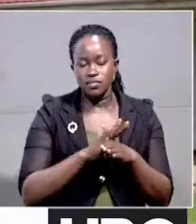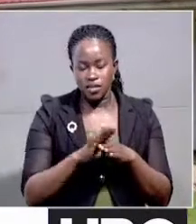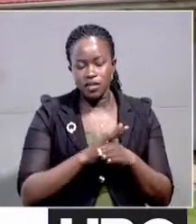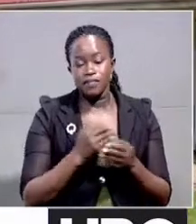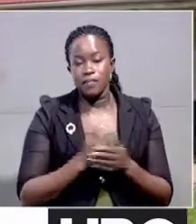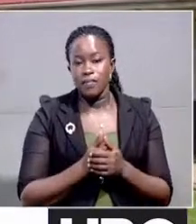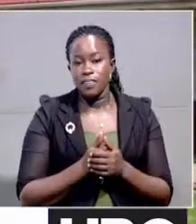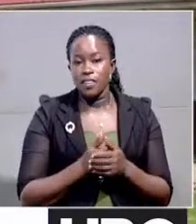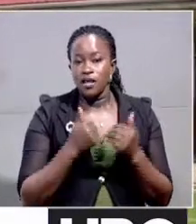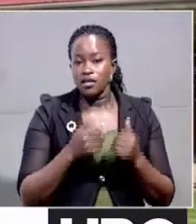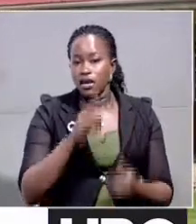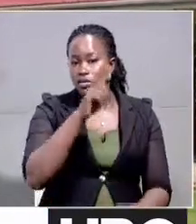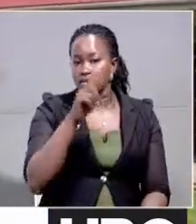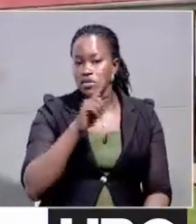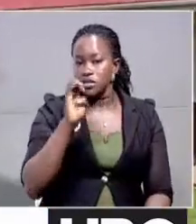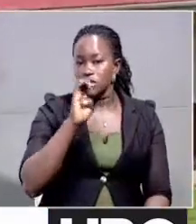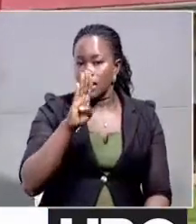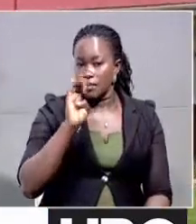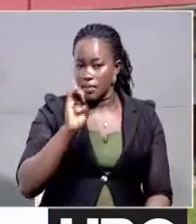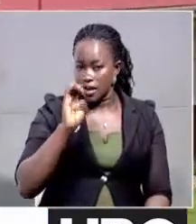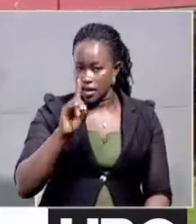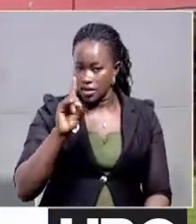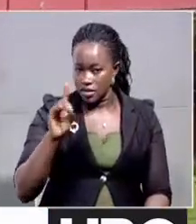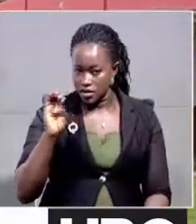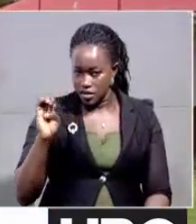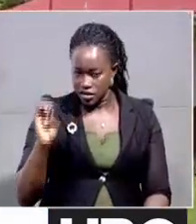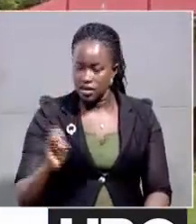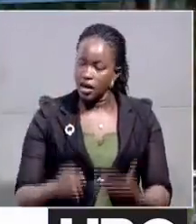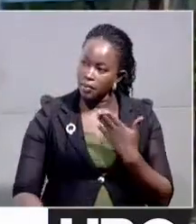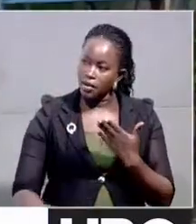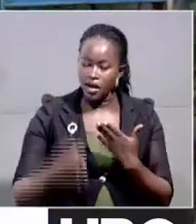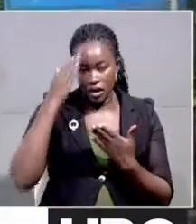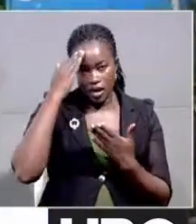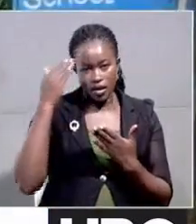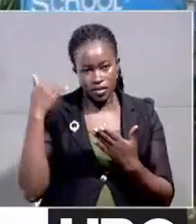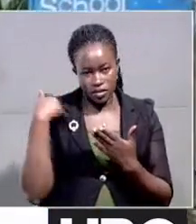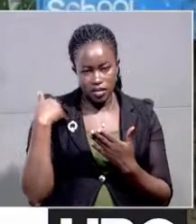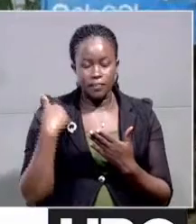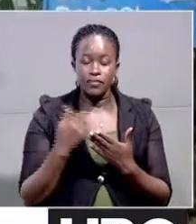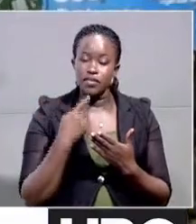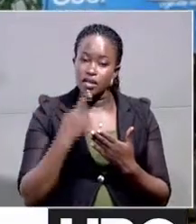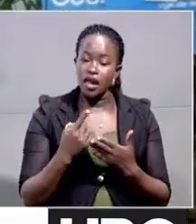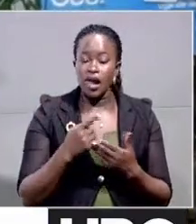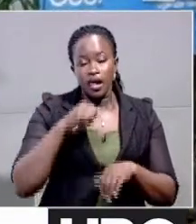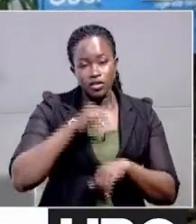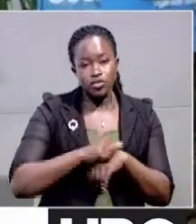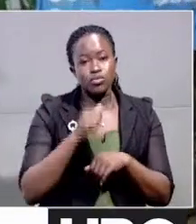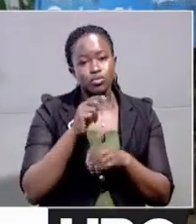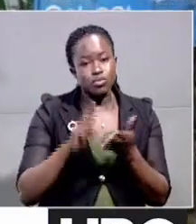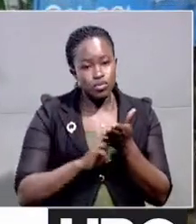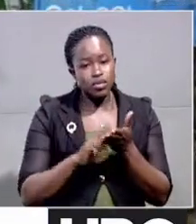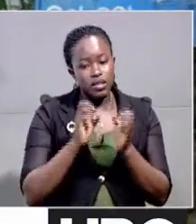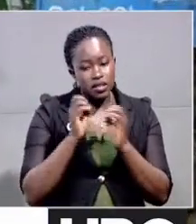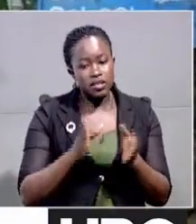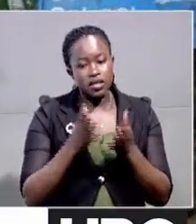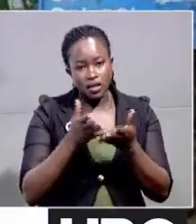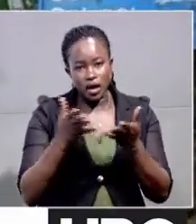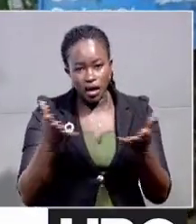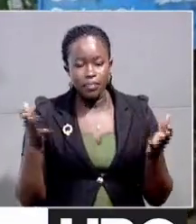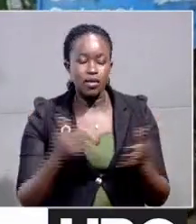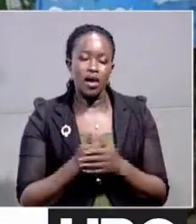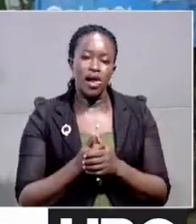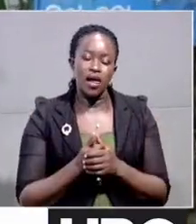According to Zebidi Bwambali, the head teacher at Kahinju Secondary School, the school used the available teachers to avoid